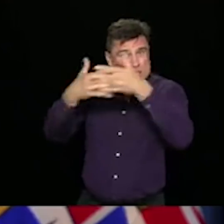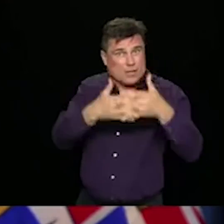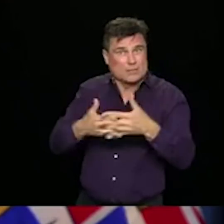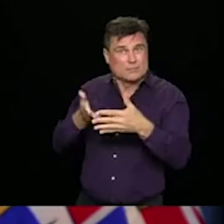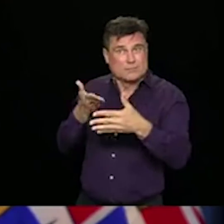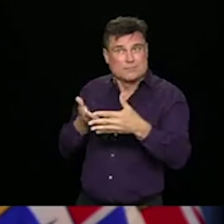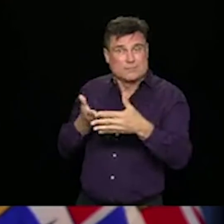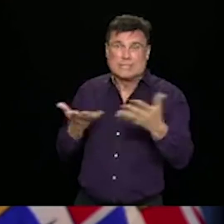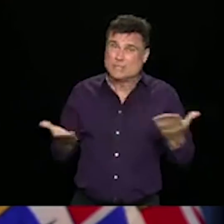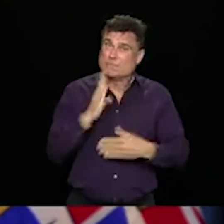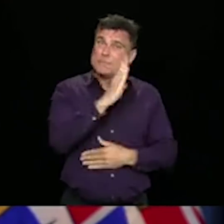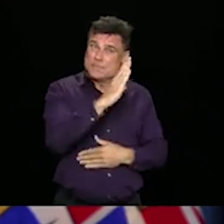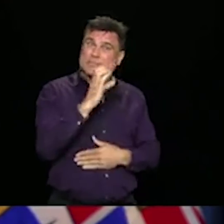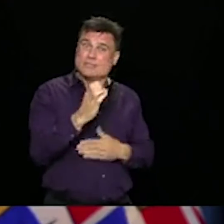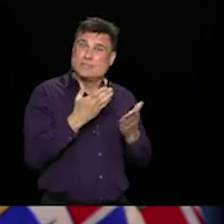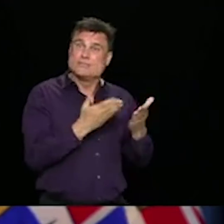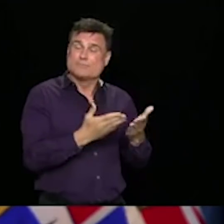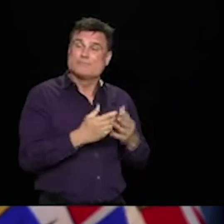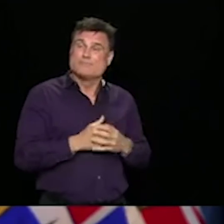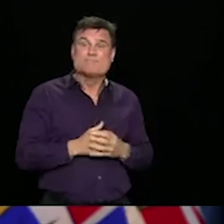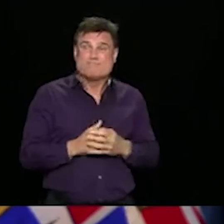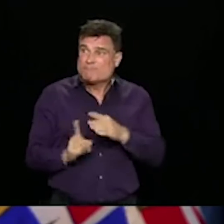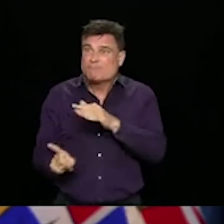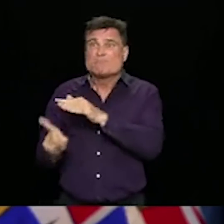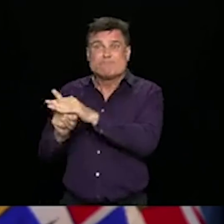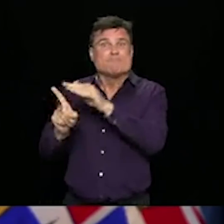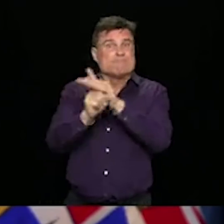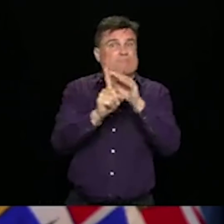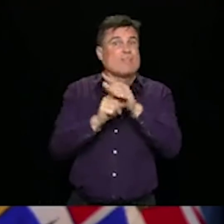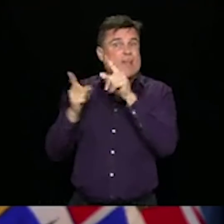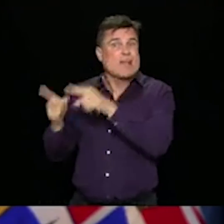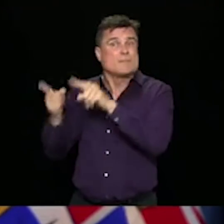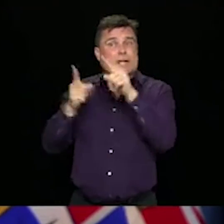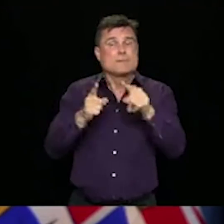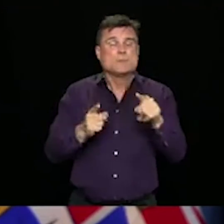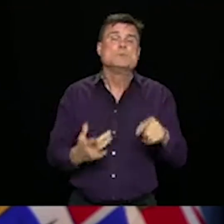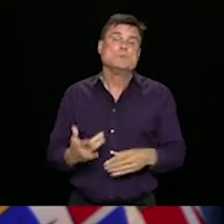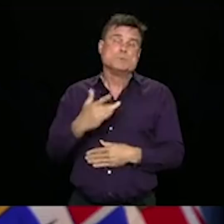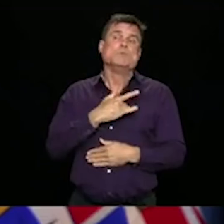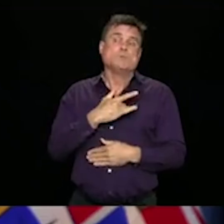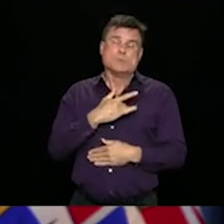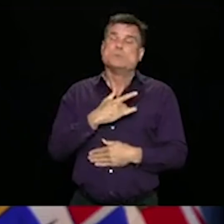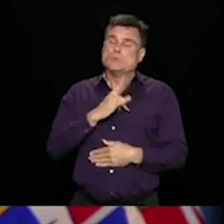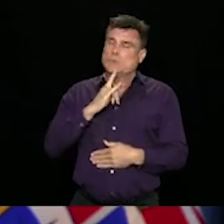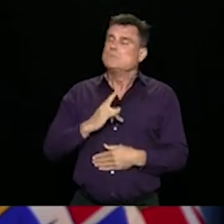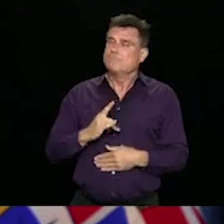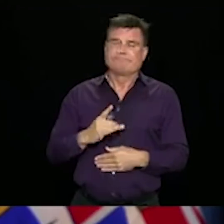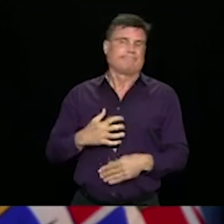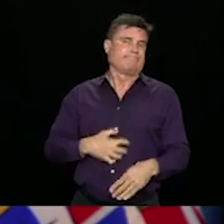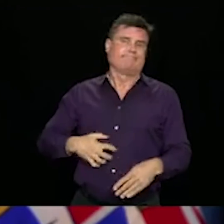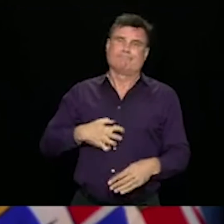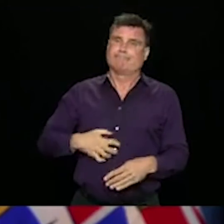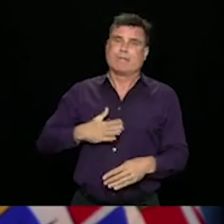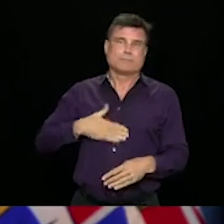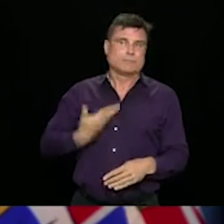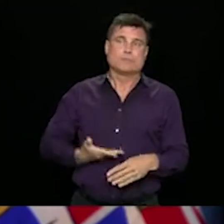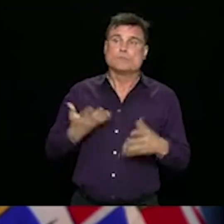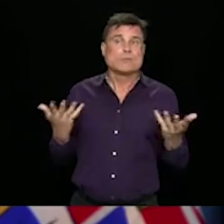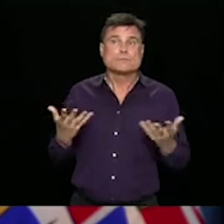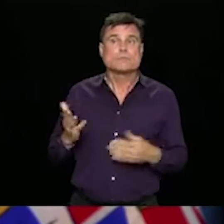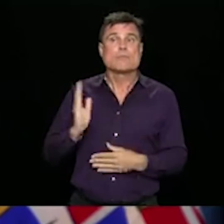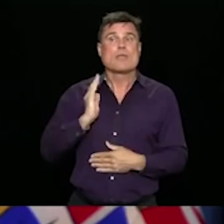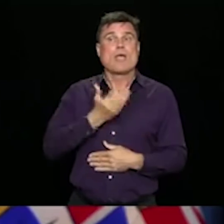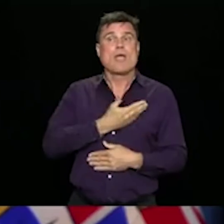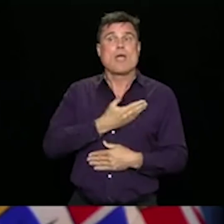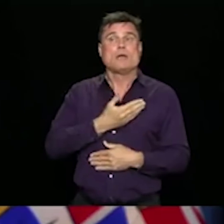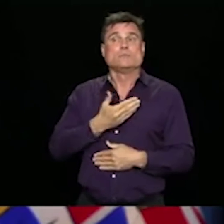in British Columbia over the past few days. And our Lieutenant Governor, the Honourable Janet Austin, has asked British Columbians to